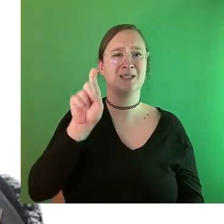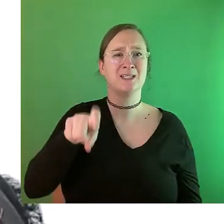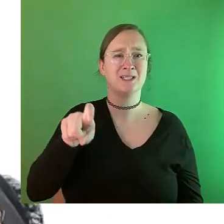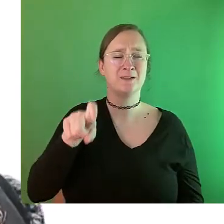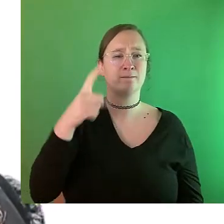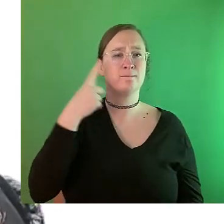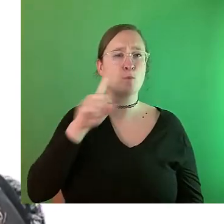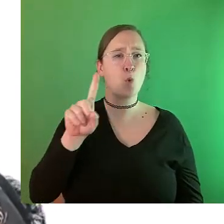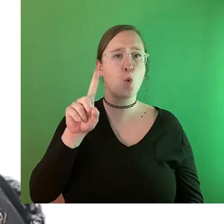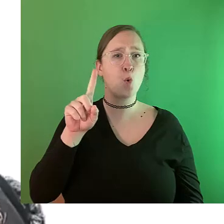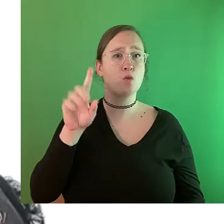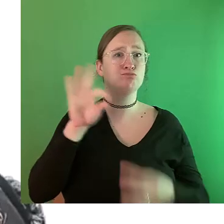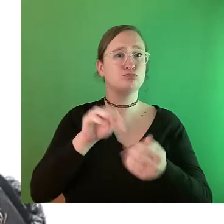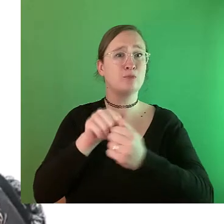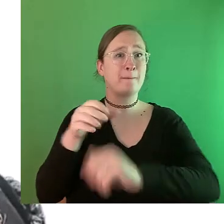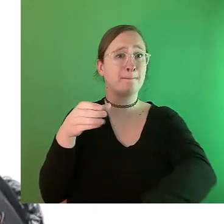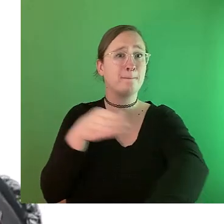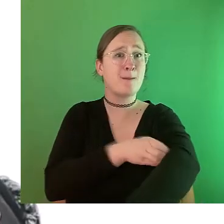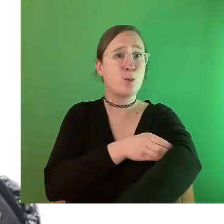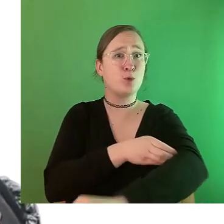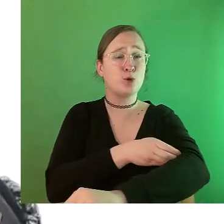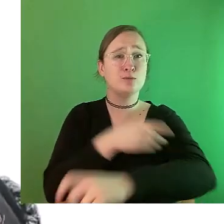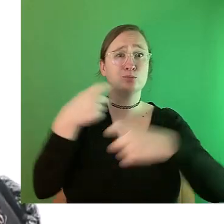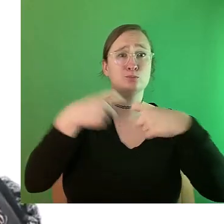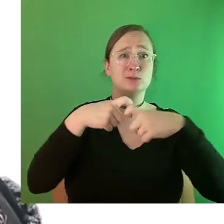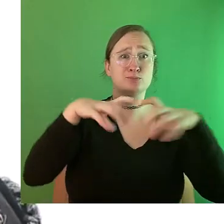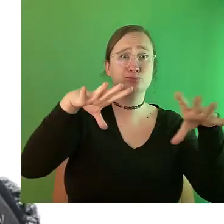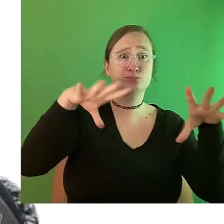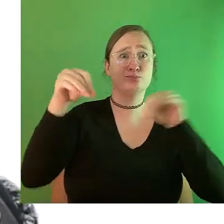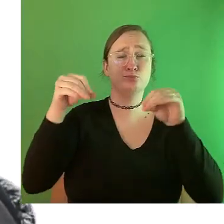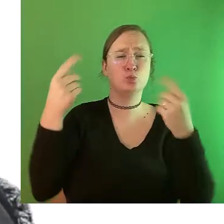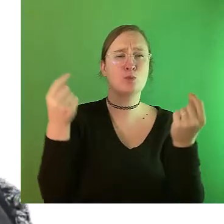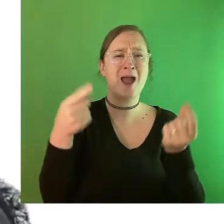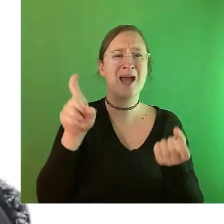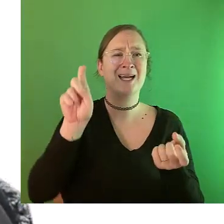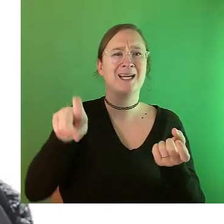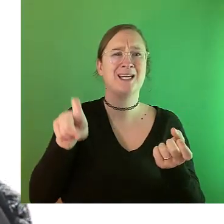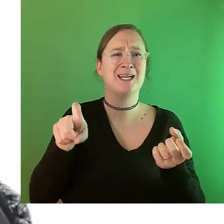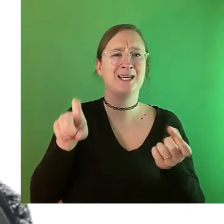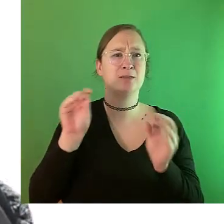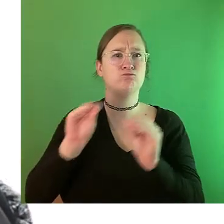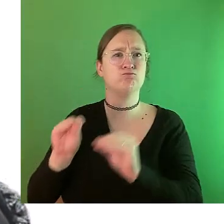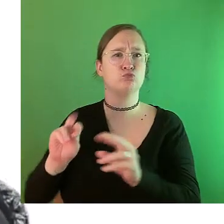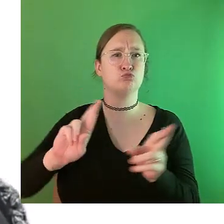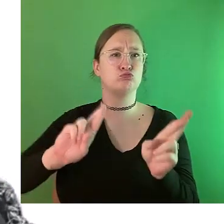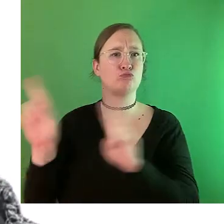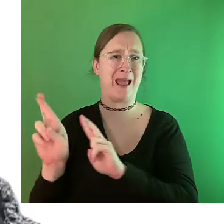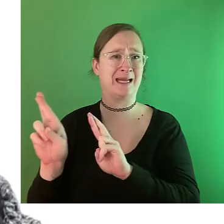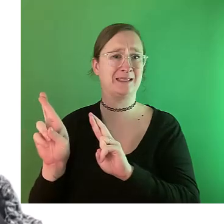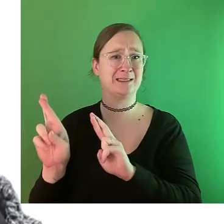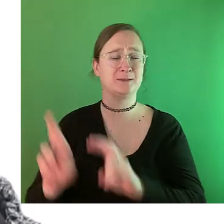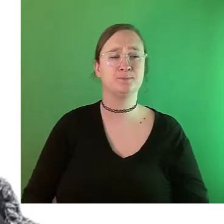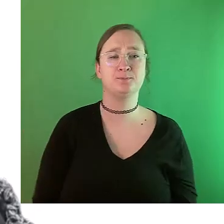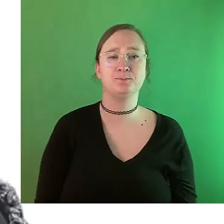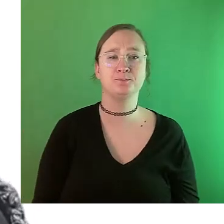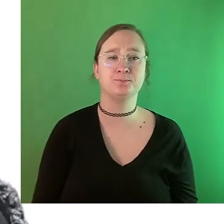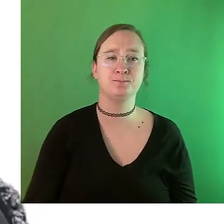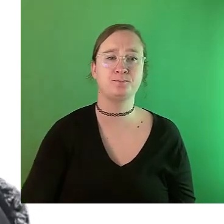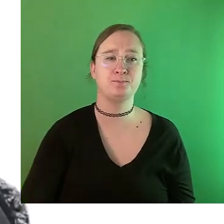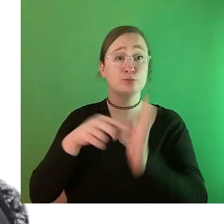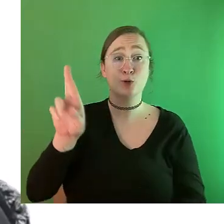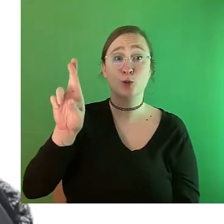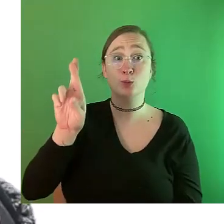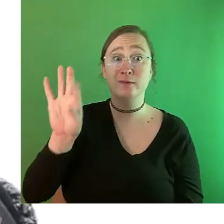you have home health services or personal assistance services, home health being medical, personal assistance meaning